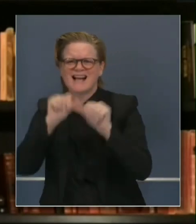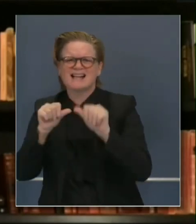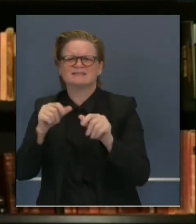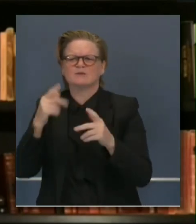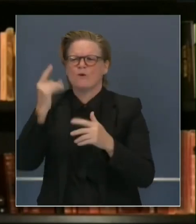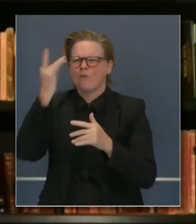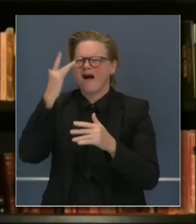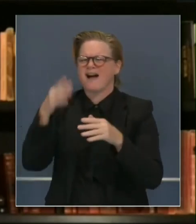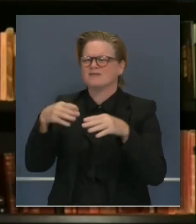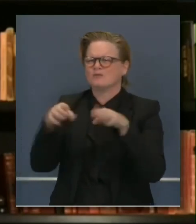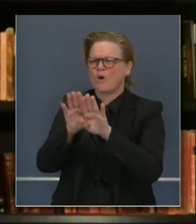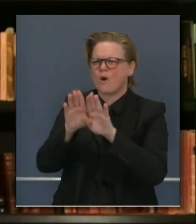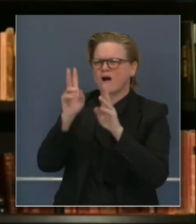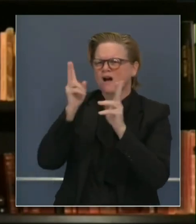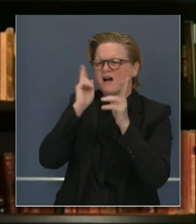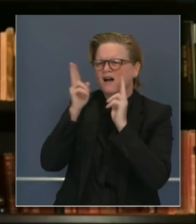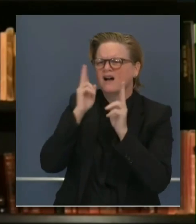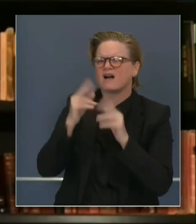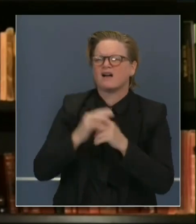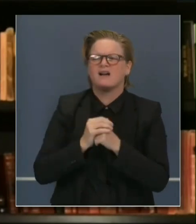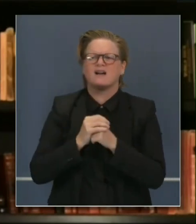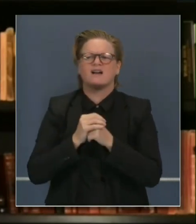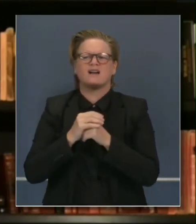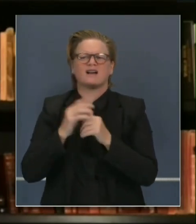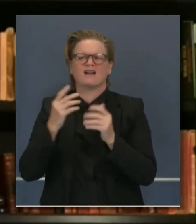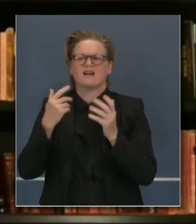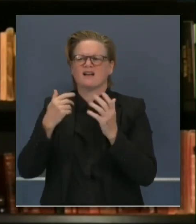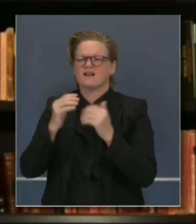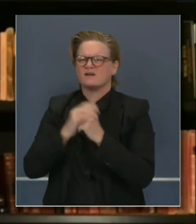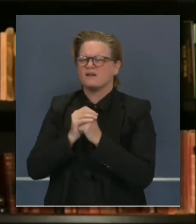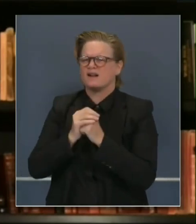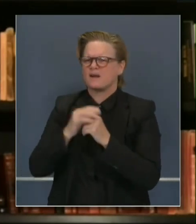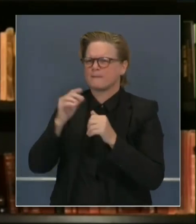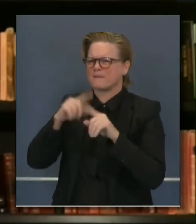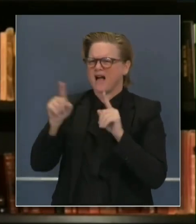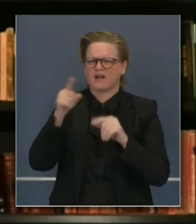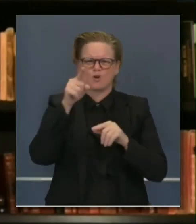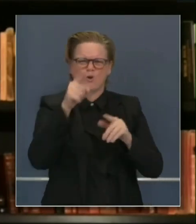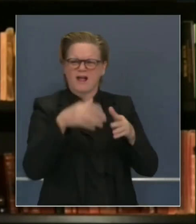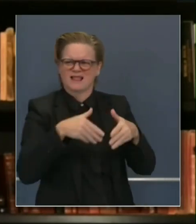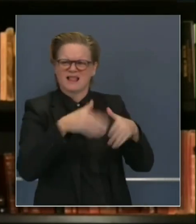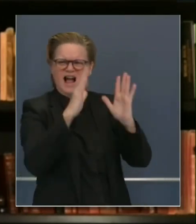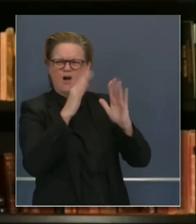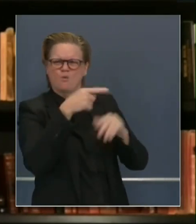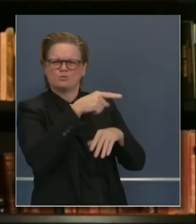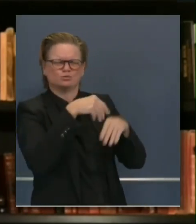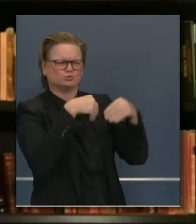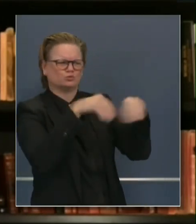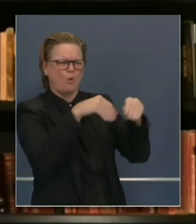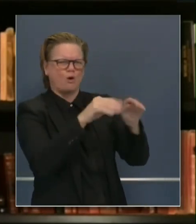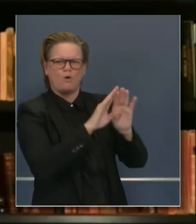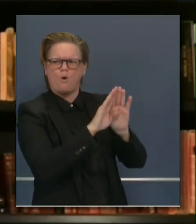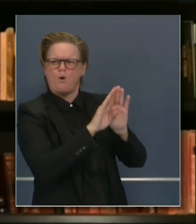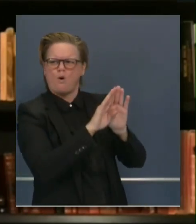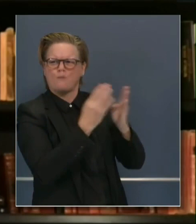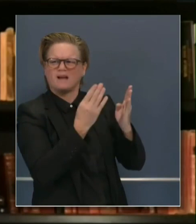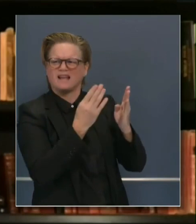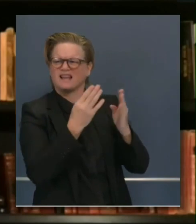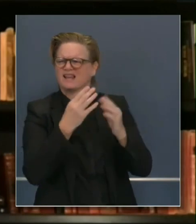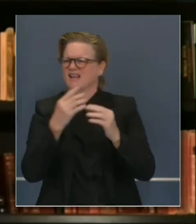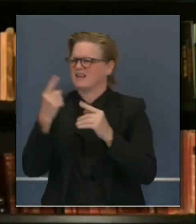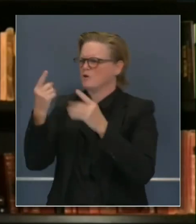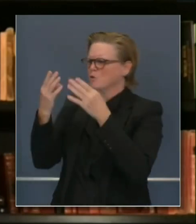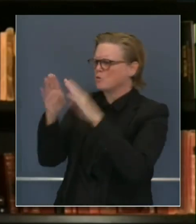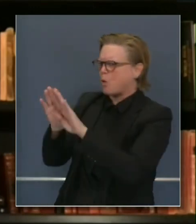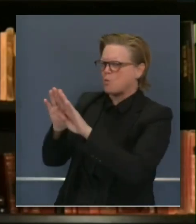great distancing procedures, but you would leave a lot of these other stores open, where we're closing, where we're not. I know you have said that some of it's based